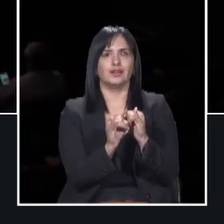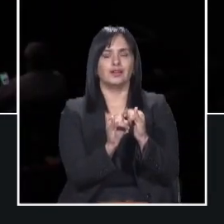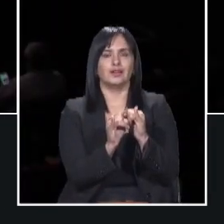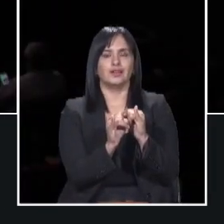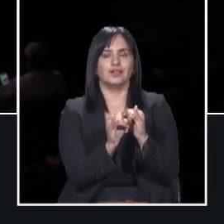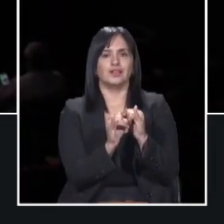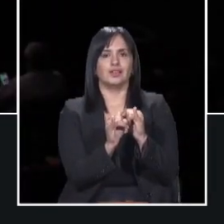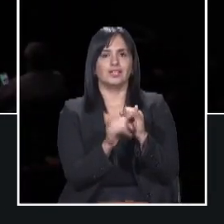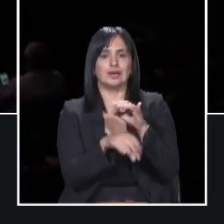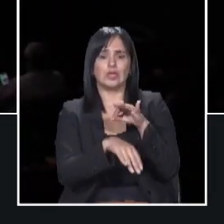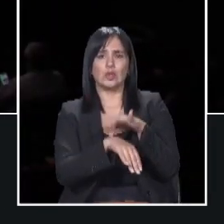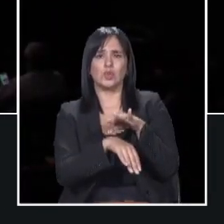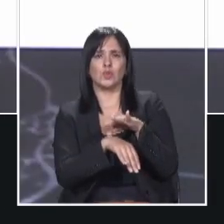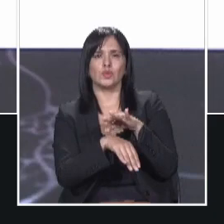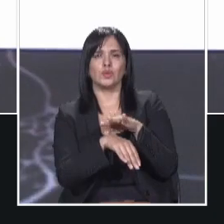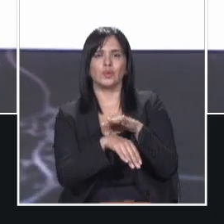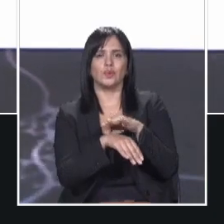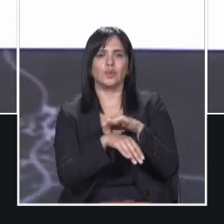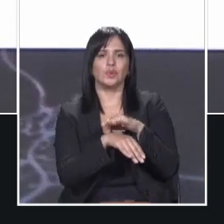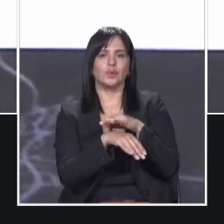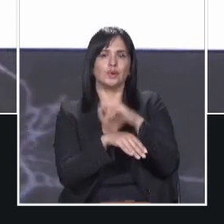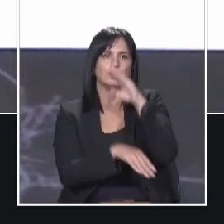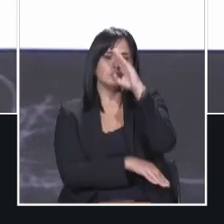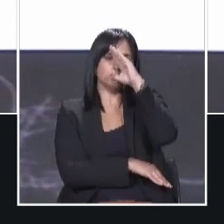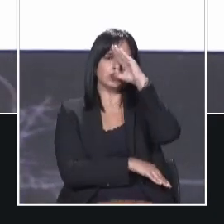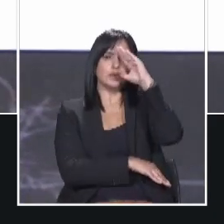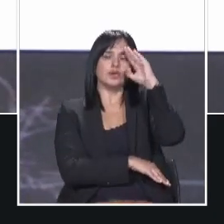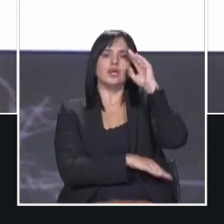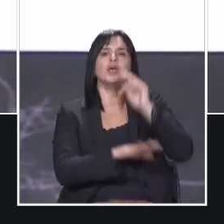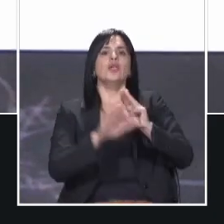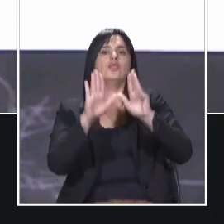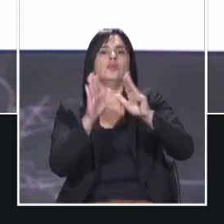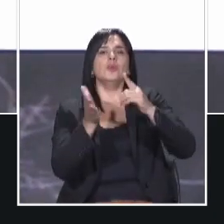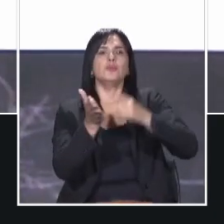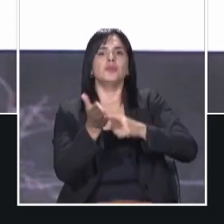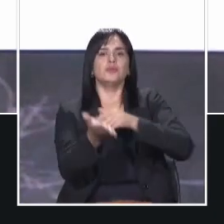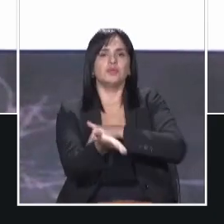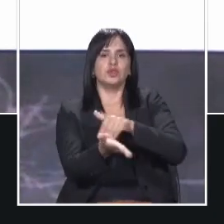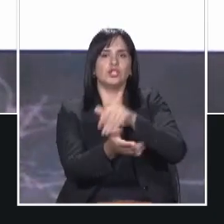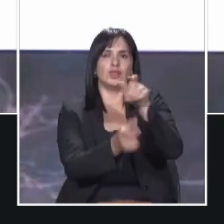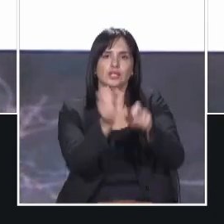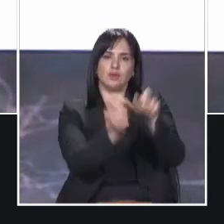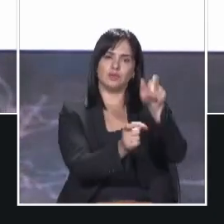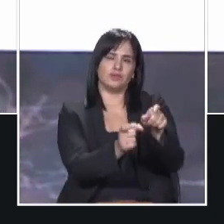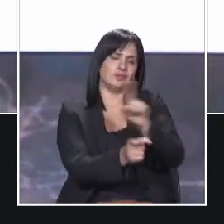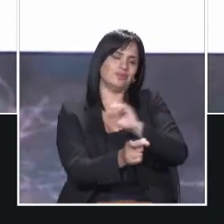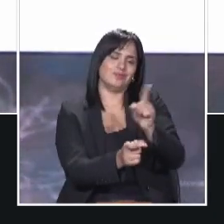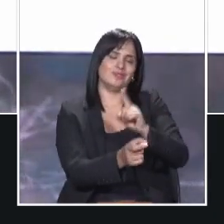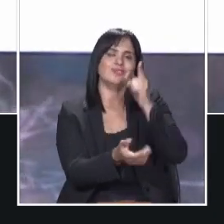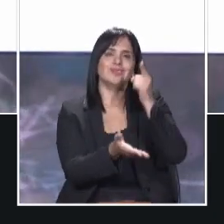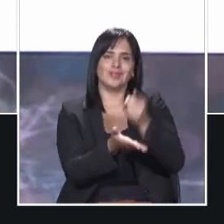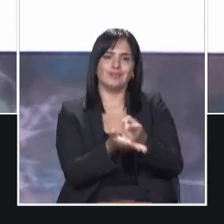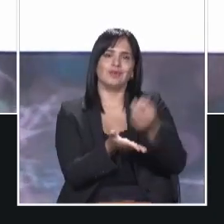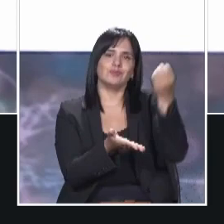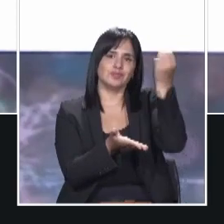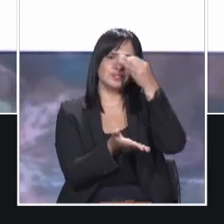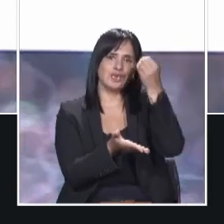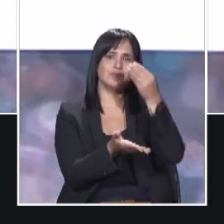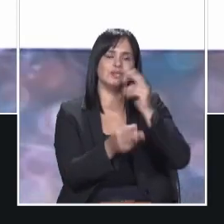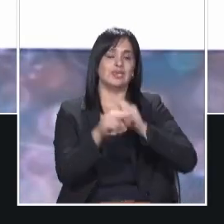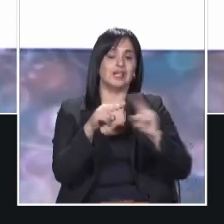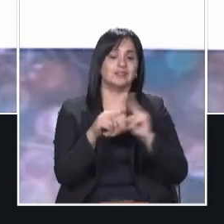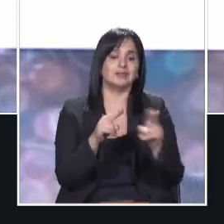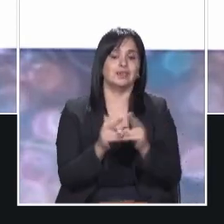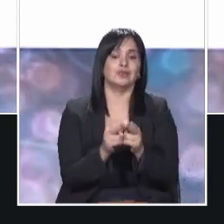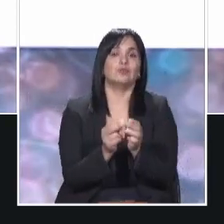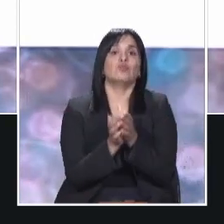people that are coming on this planet. We have to learn to do more with less. That's where the healthcare use case